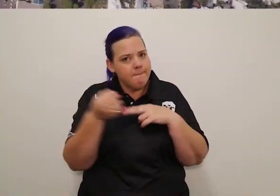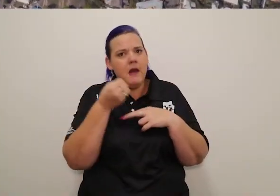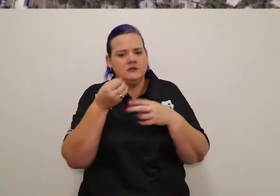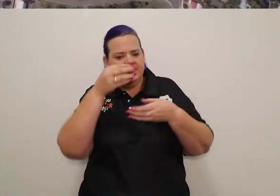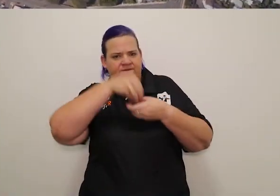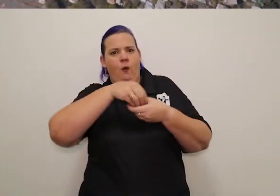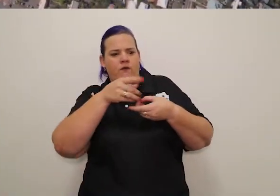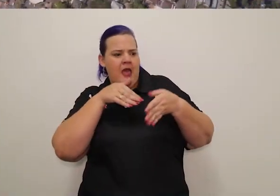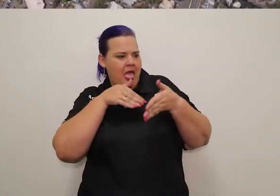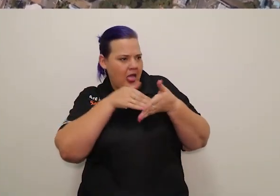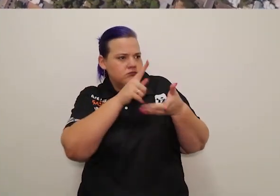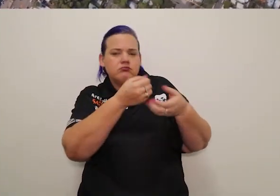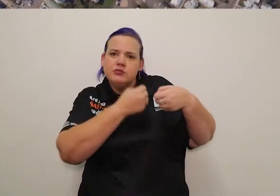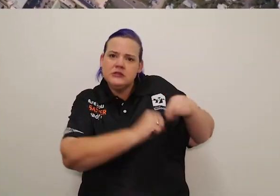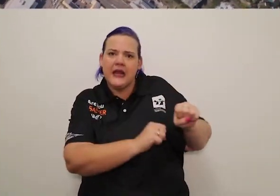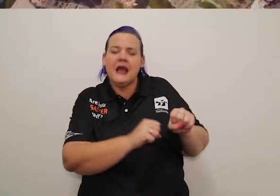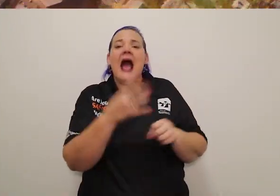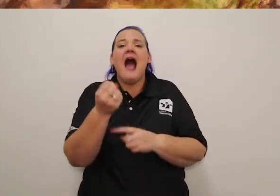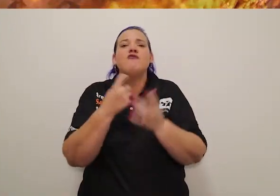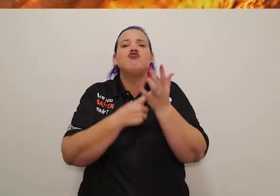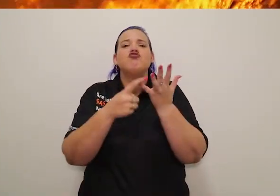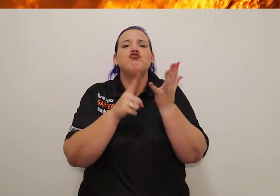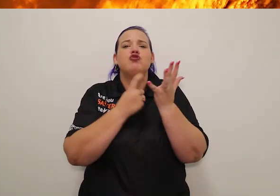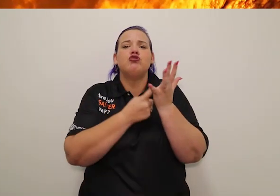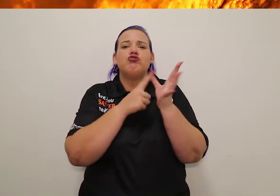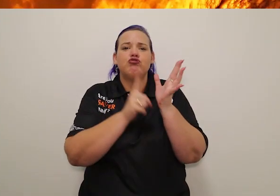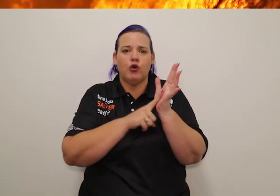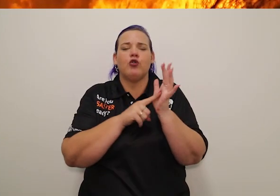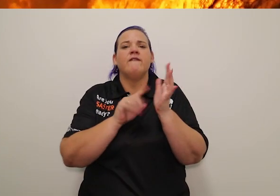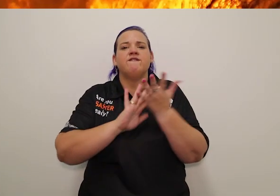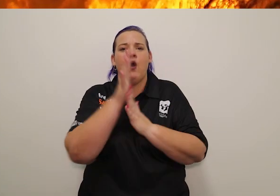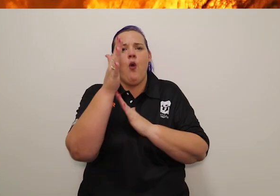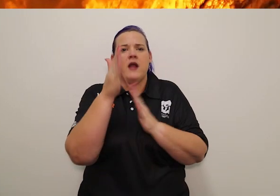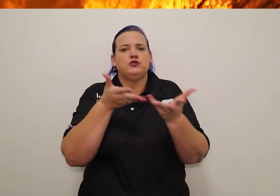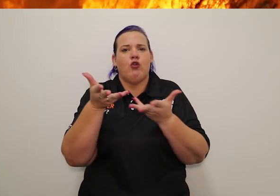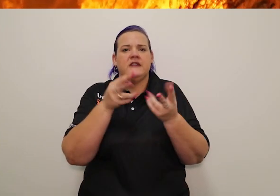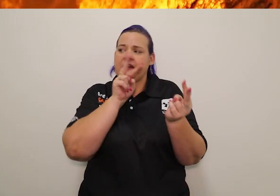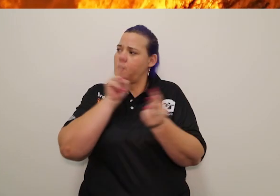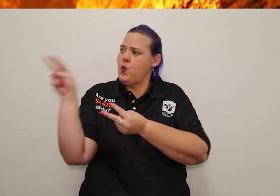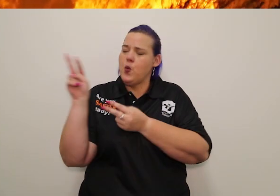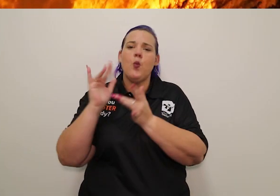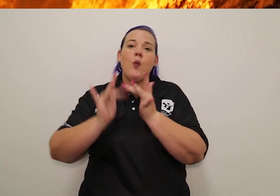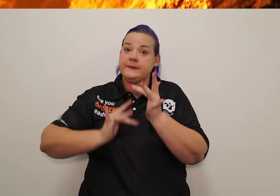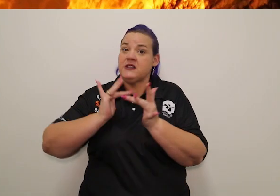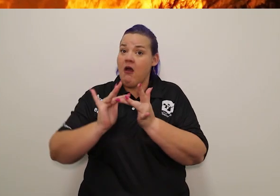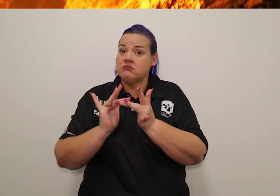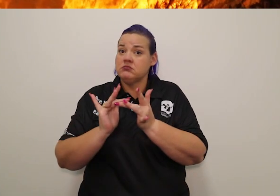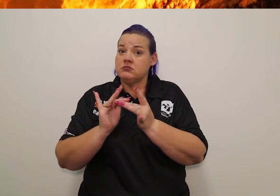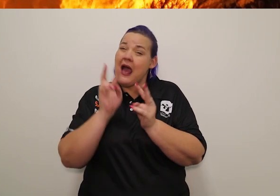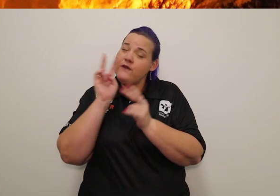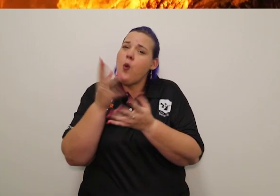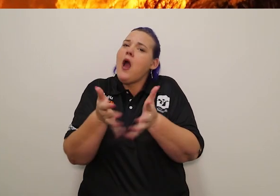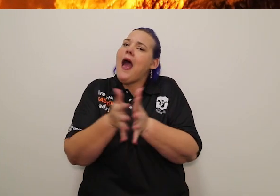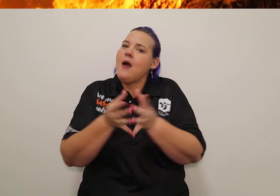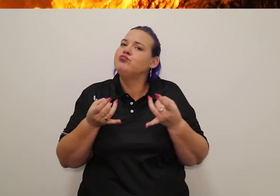have a part to play in bushfire mitigation. Visit the Rural Fire Service's website for bushfire warnings and to find out more